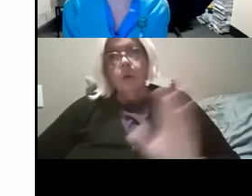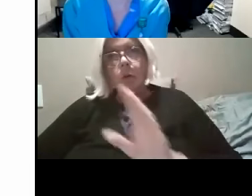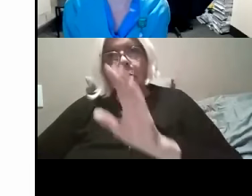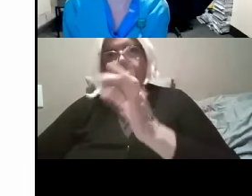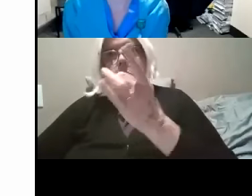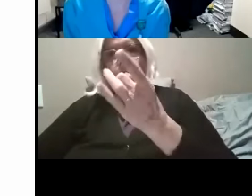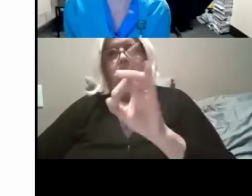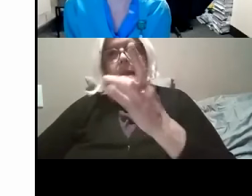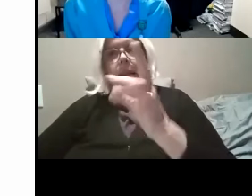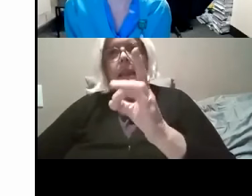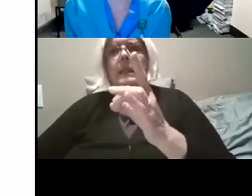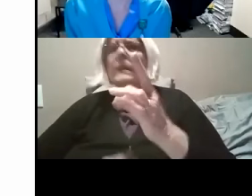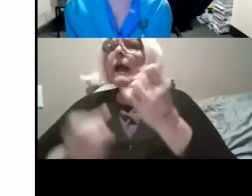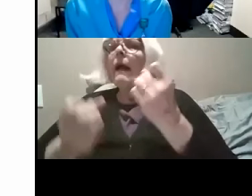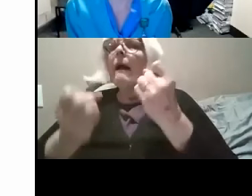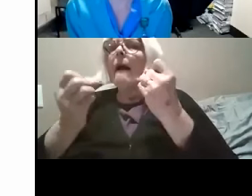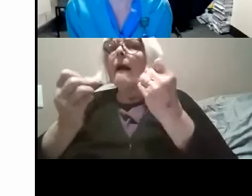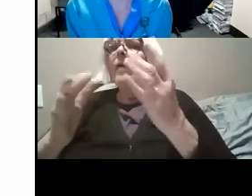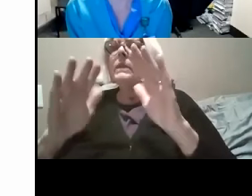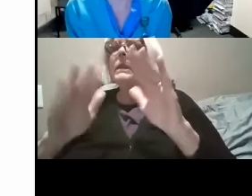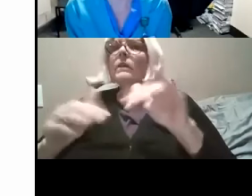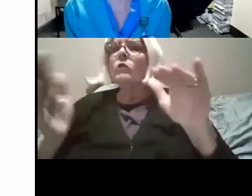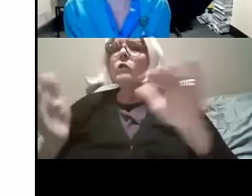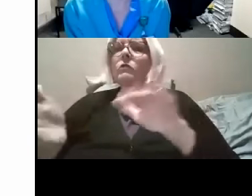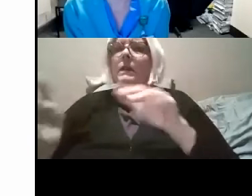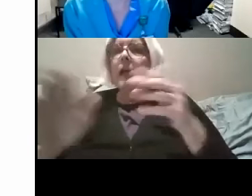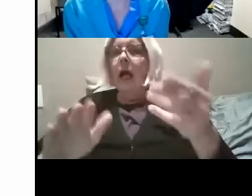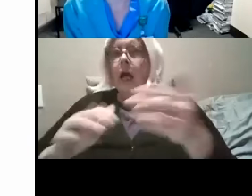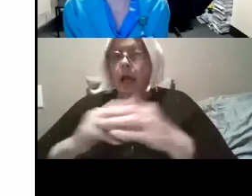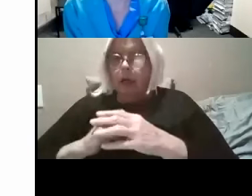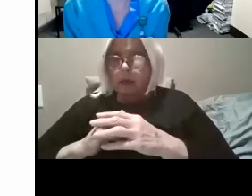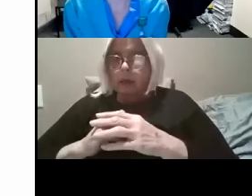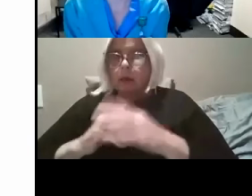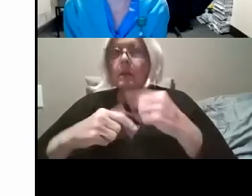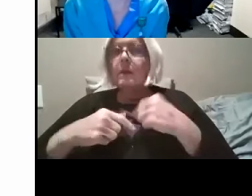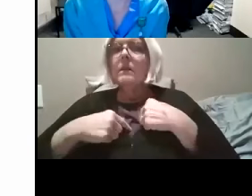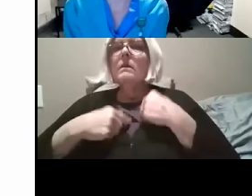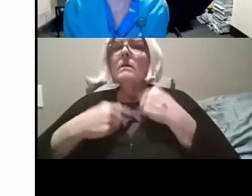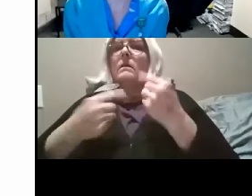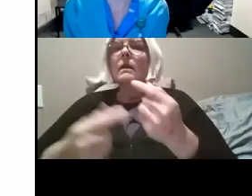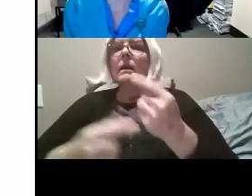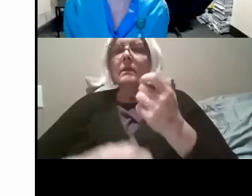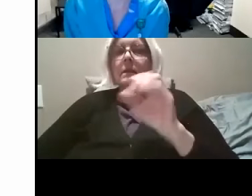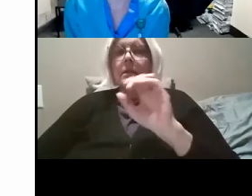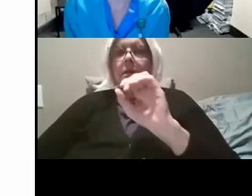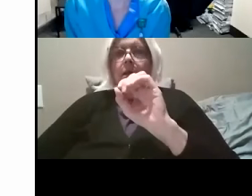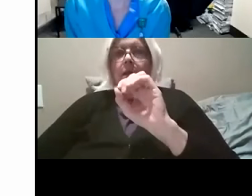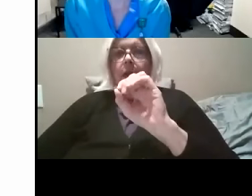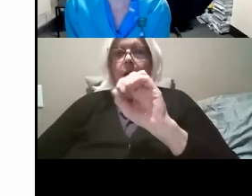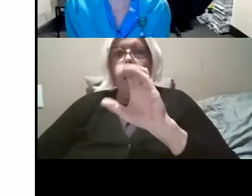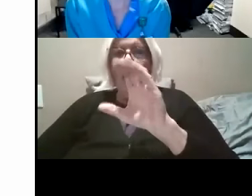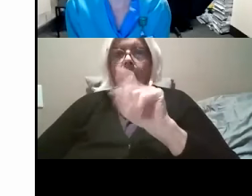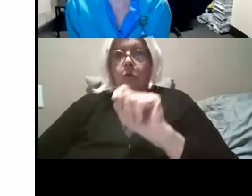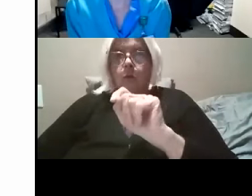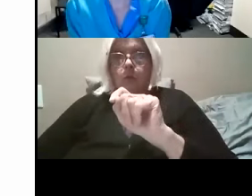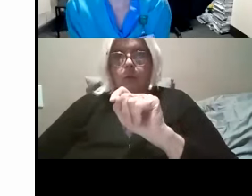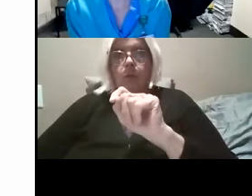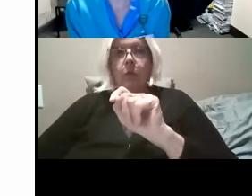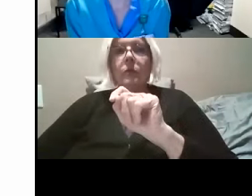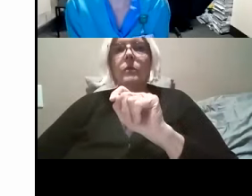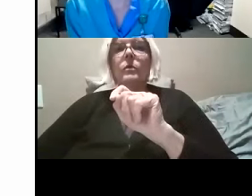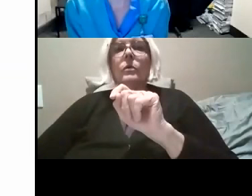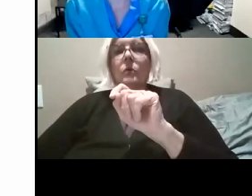of mid-October, there have been 94 COVID deaths in this age group nationally. And like, children are not supposed to